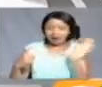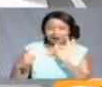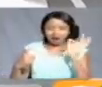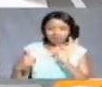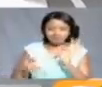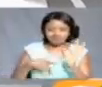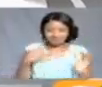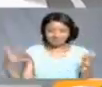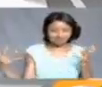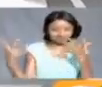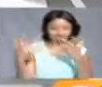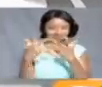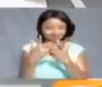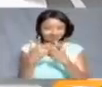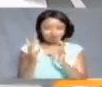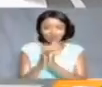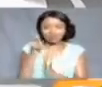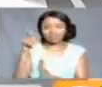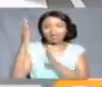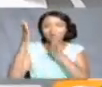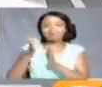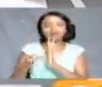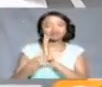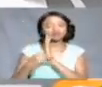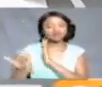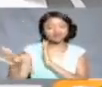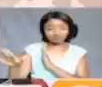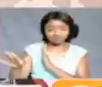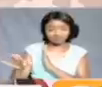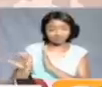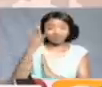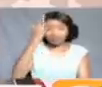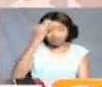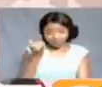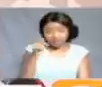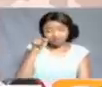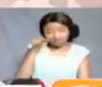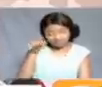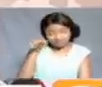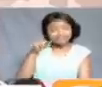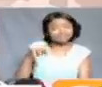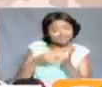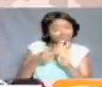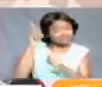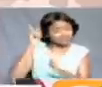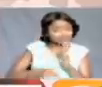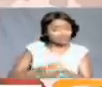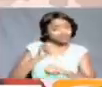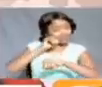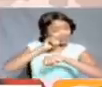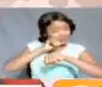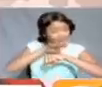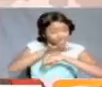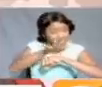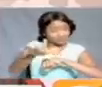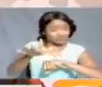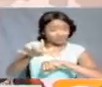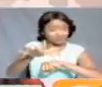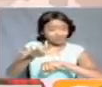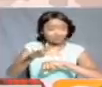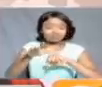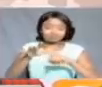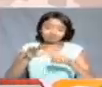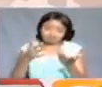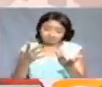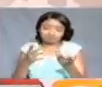that actually, you know, what you call, that's now the influence. You've actually been, even if you don't get up to, you know, the purchase point of it, it's now